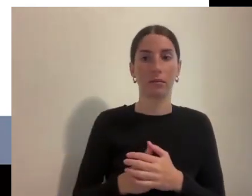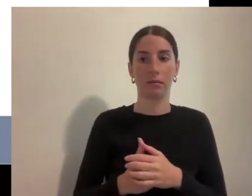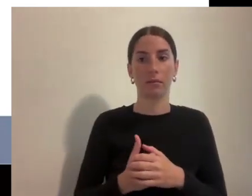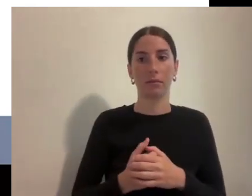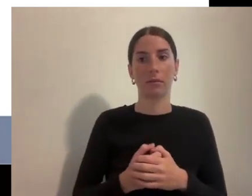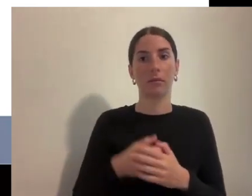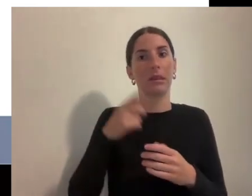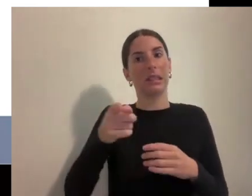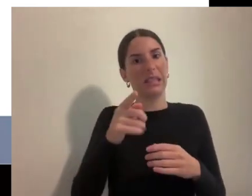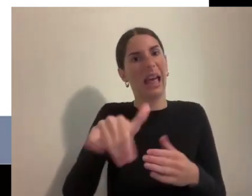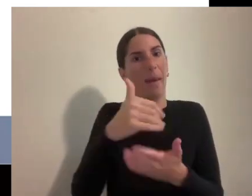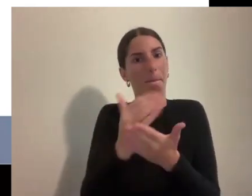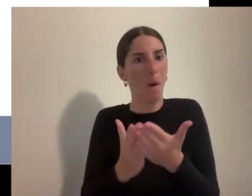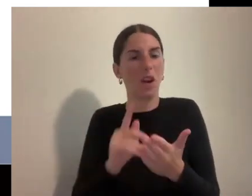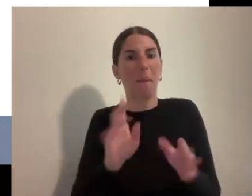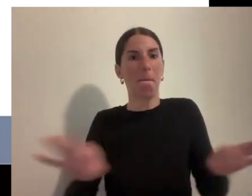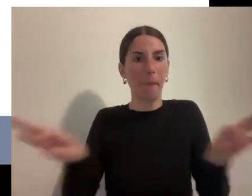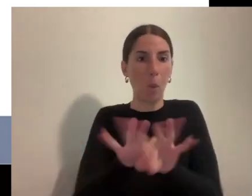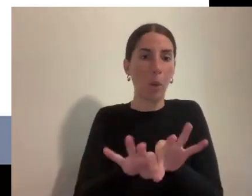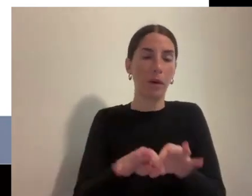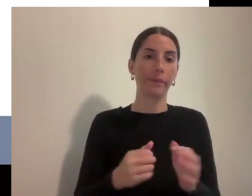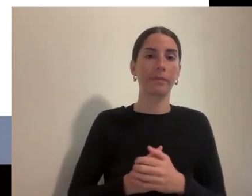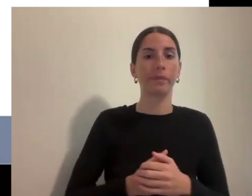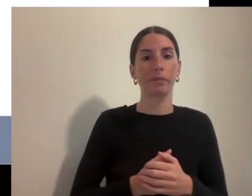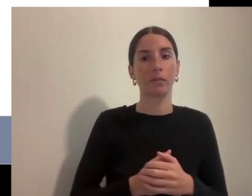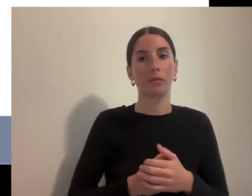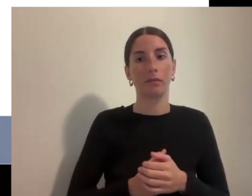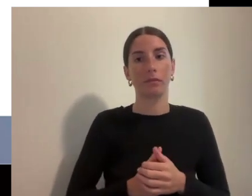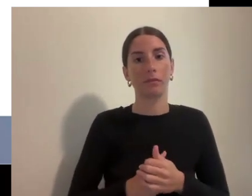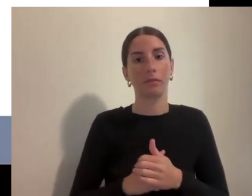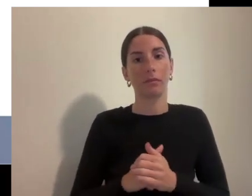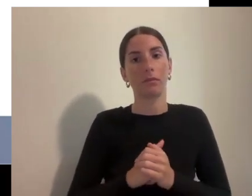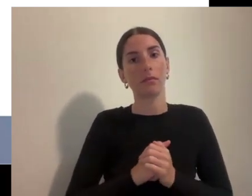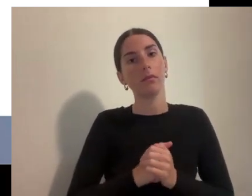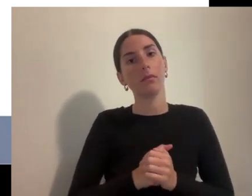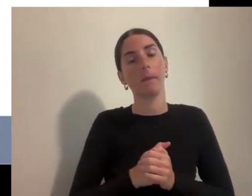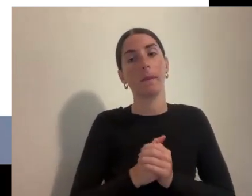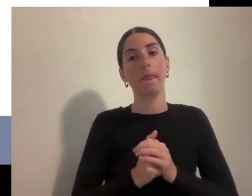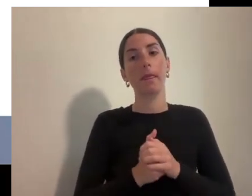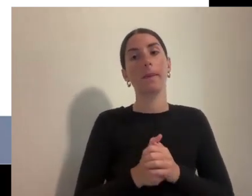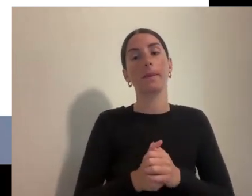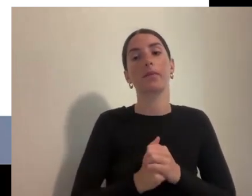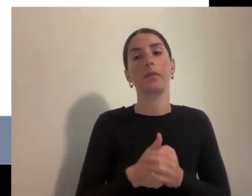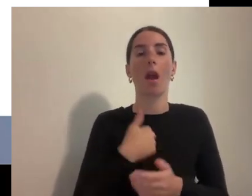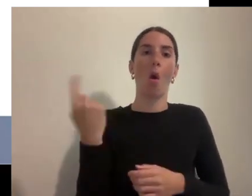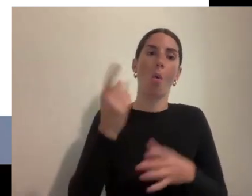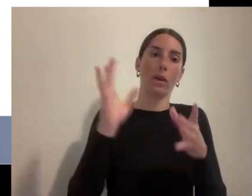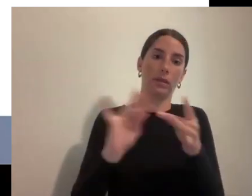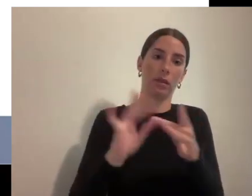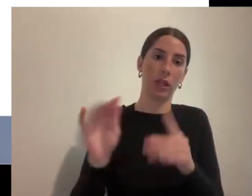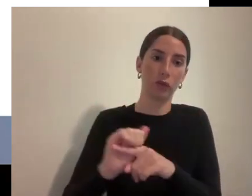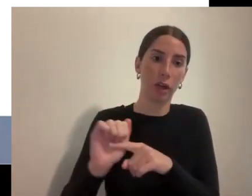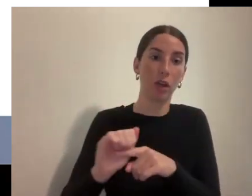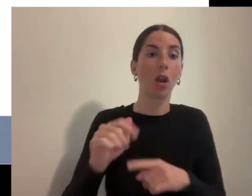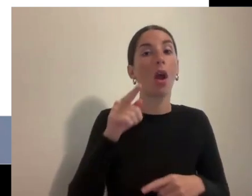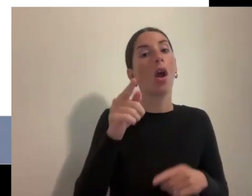This part of the prompt is important. And I always say in my trainings that you should treat AI